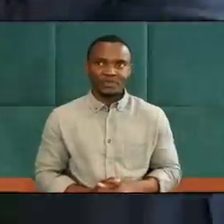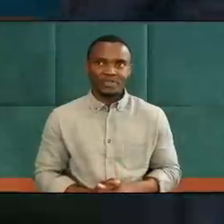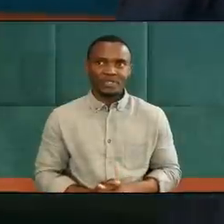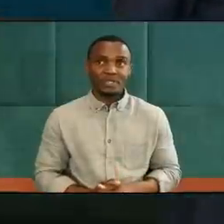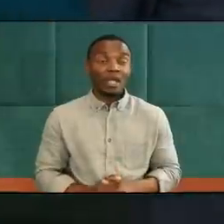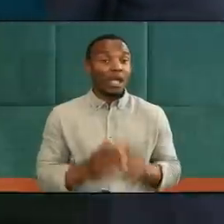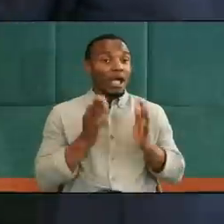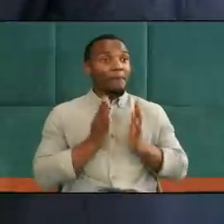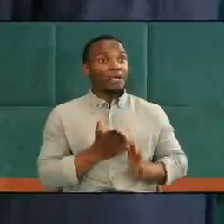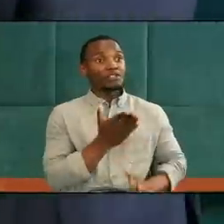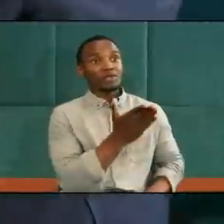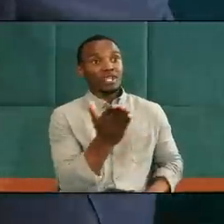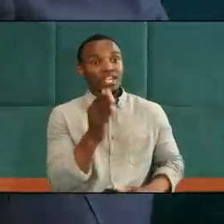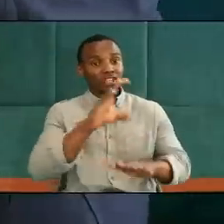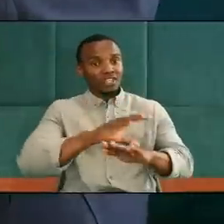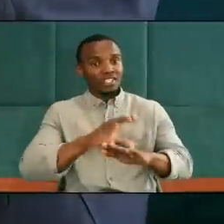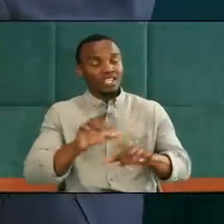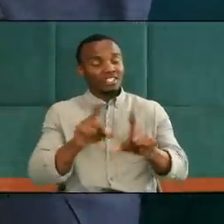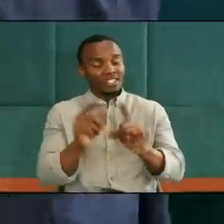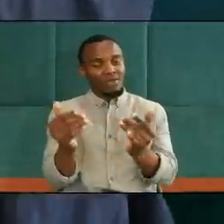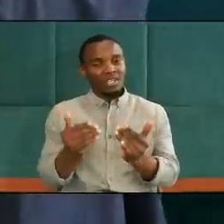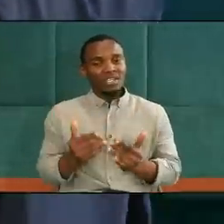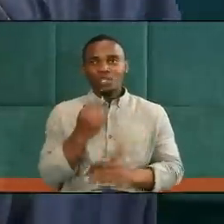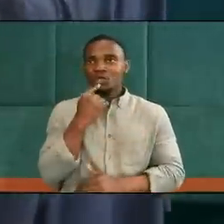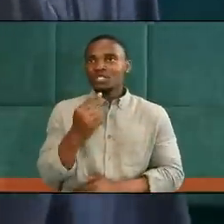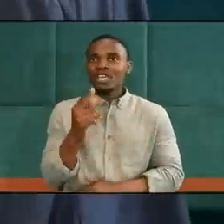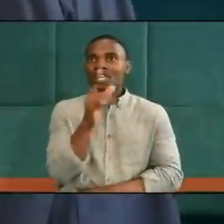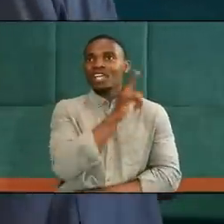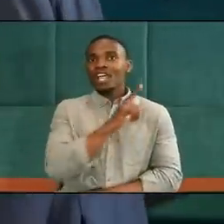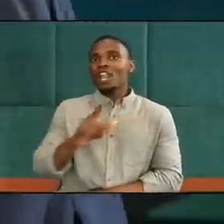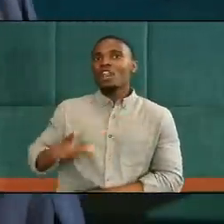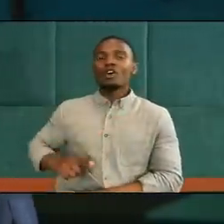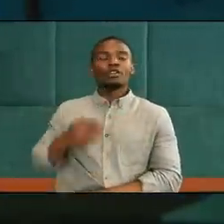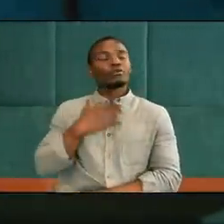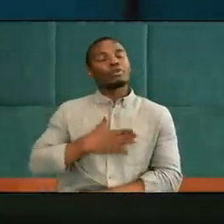Somebody in the church need to say, Lord, pray for me.